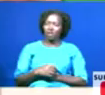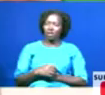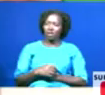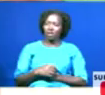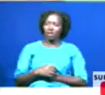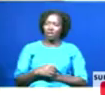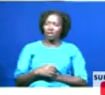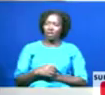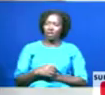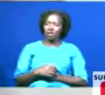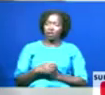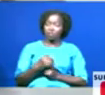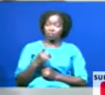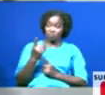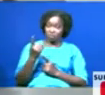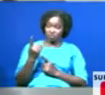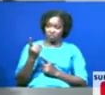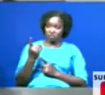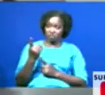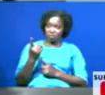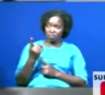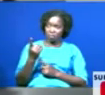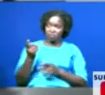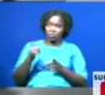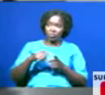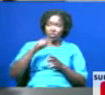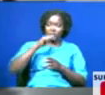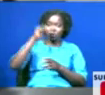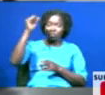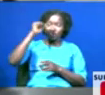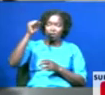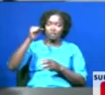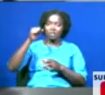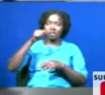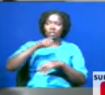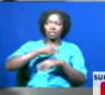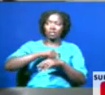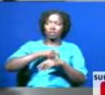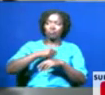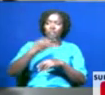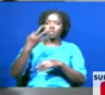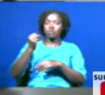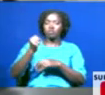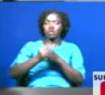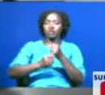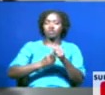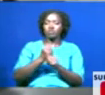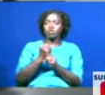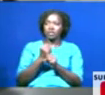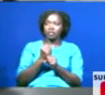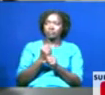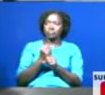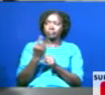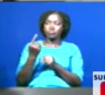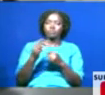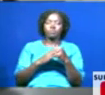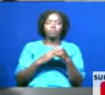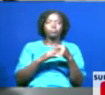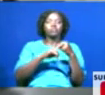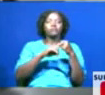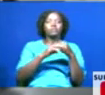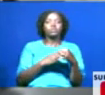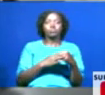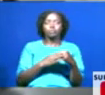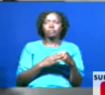Arthur Kinyanjui Magugu joined politics at the age of 35. In 1969, he